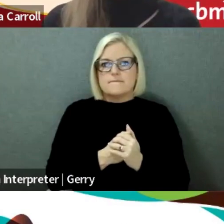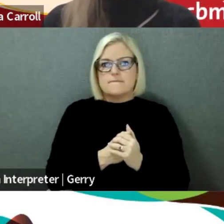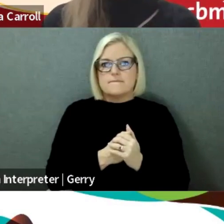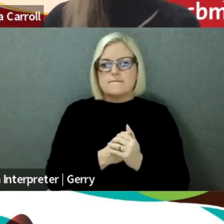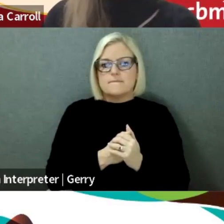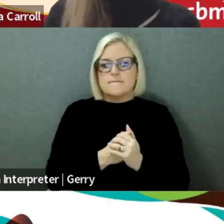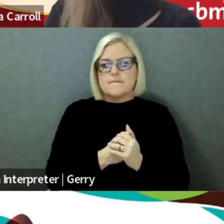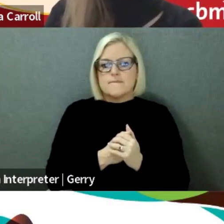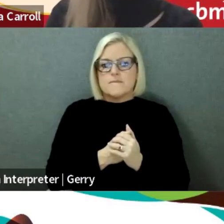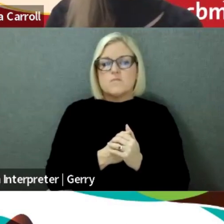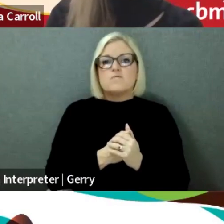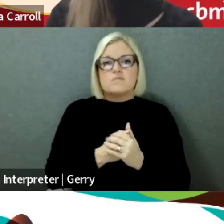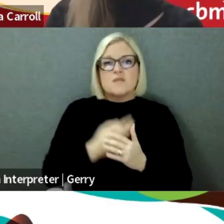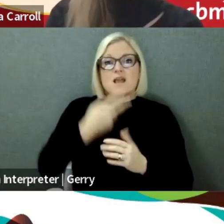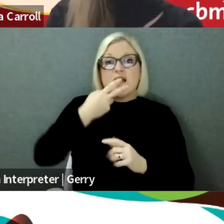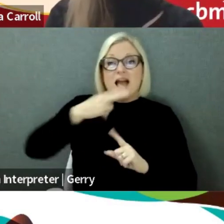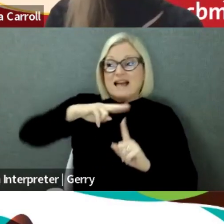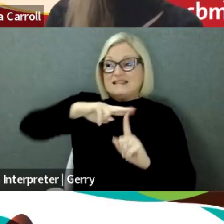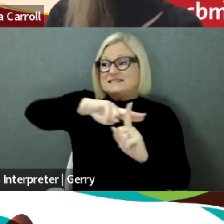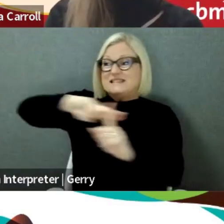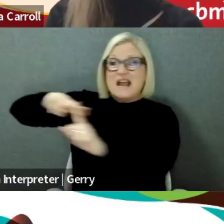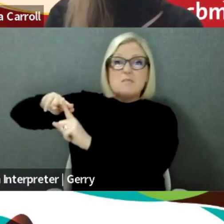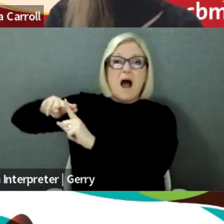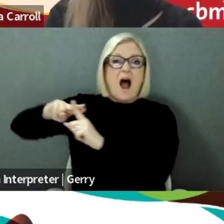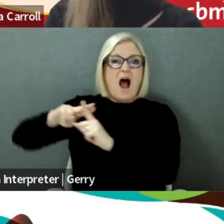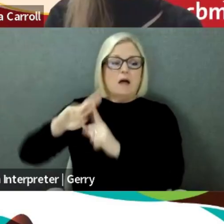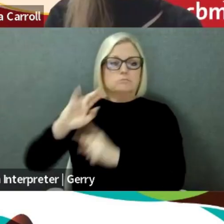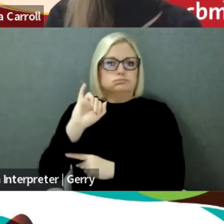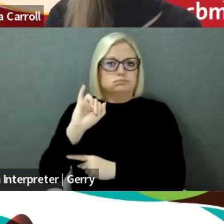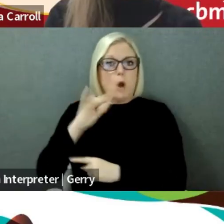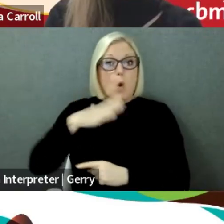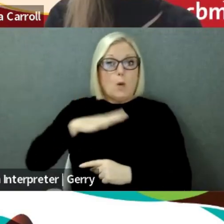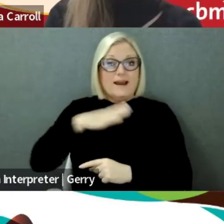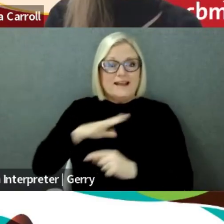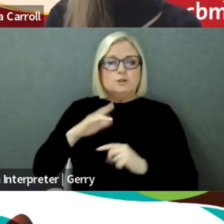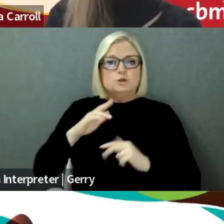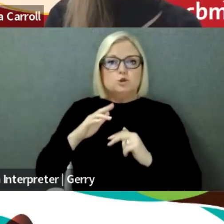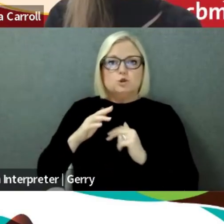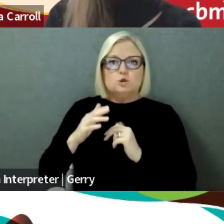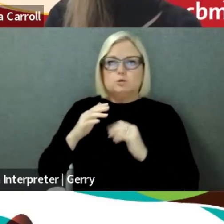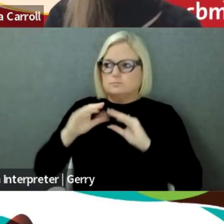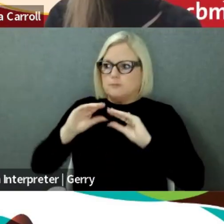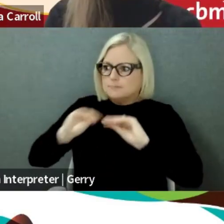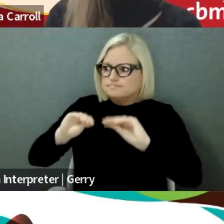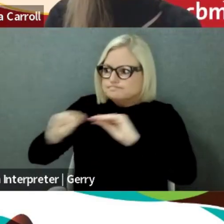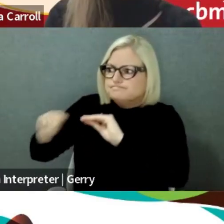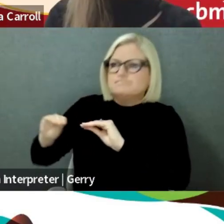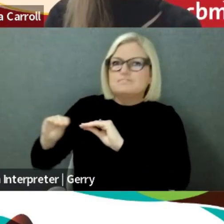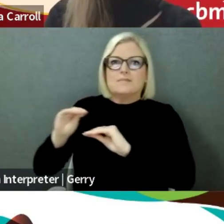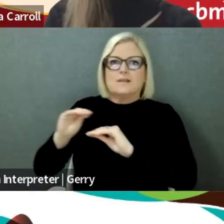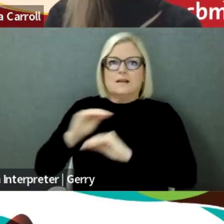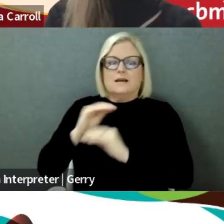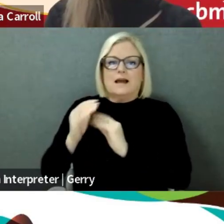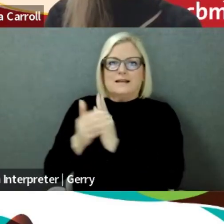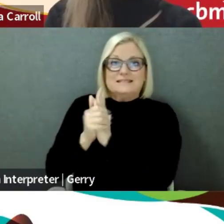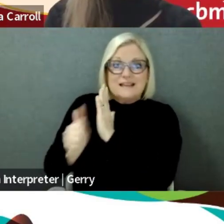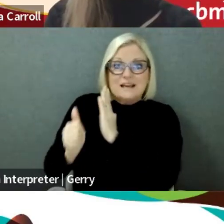build capacity, and make sure people with psychosocial disability have a real voice in decisions that affect their